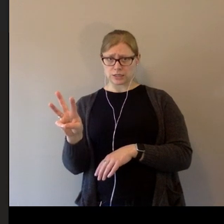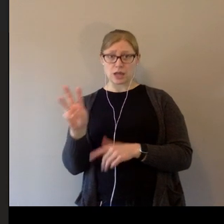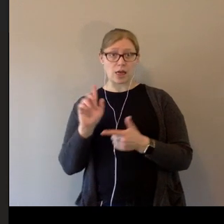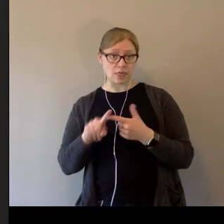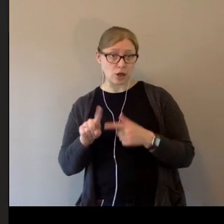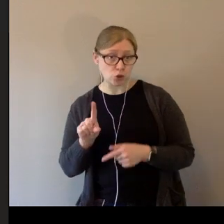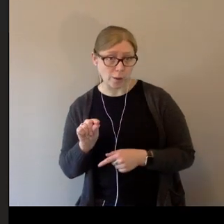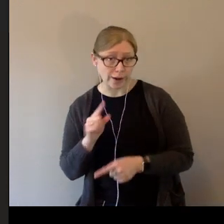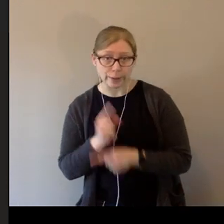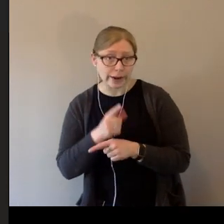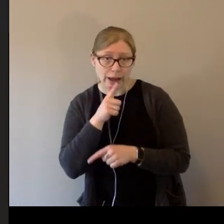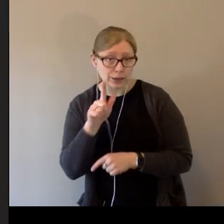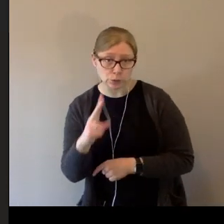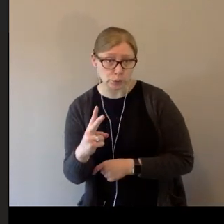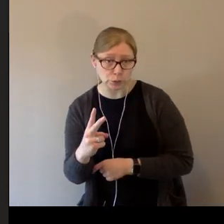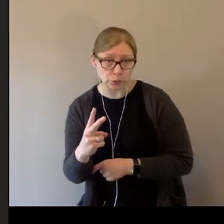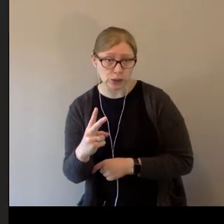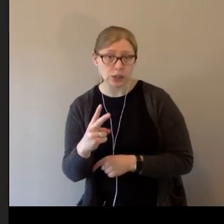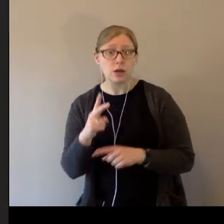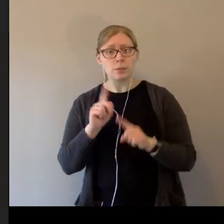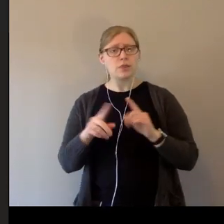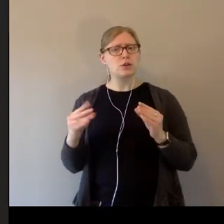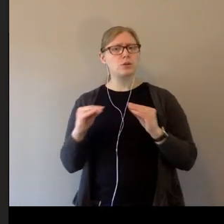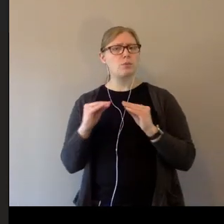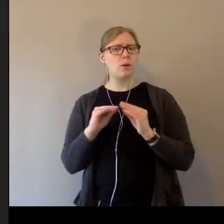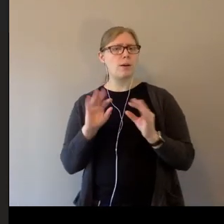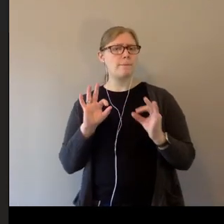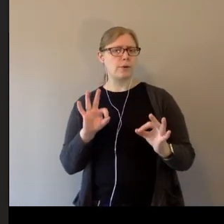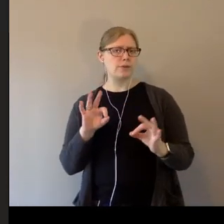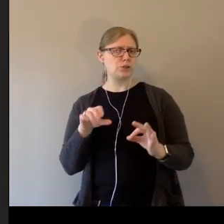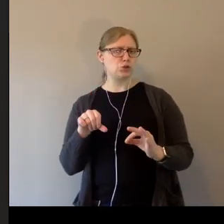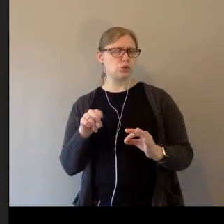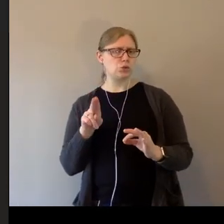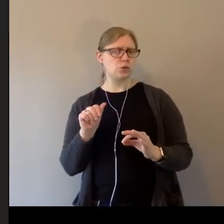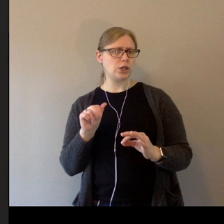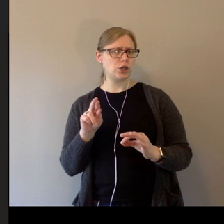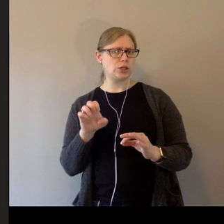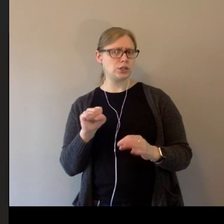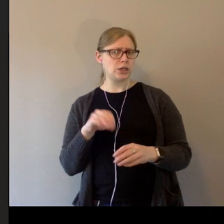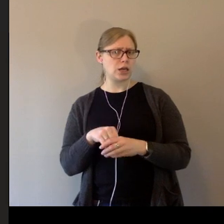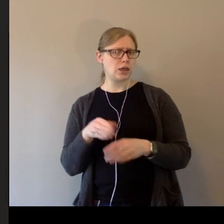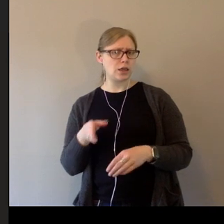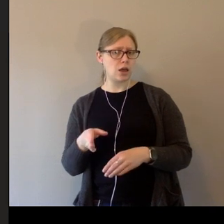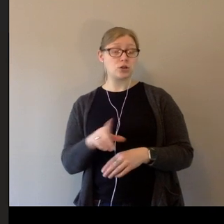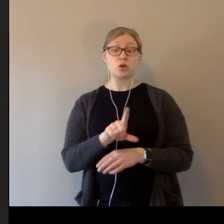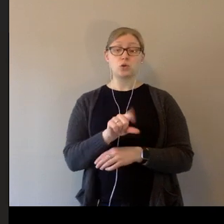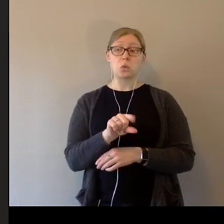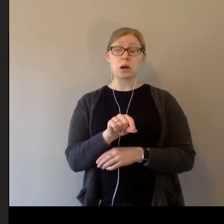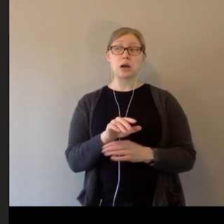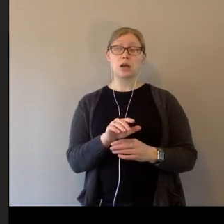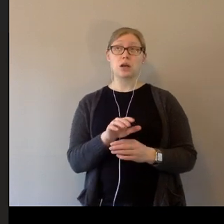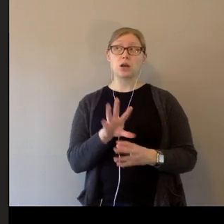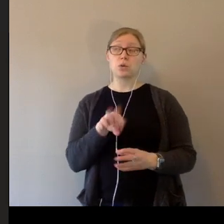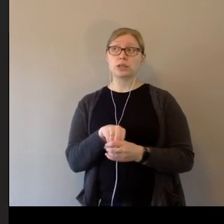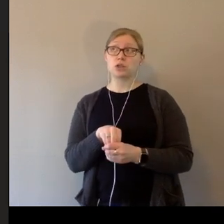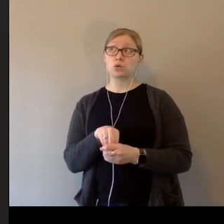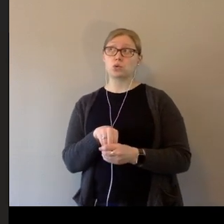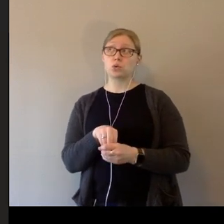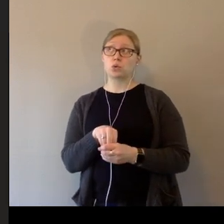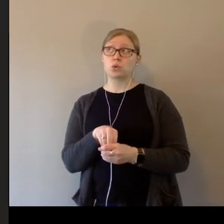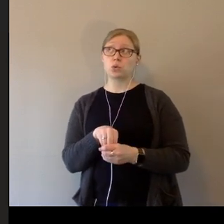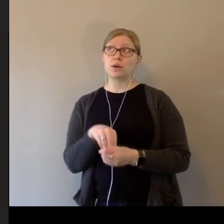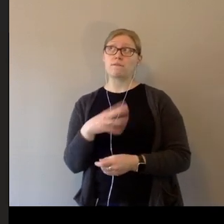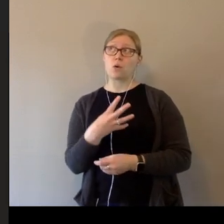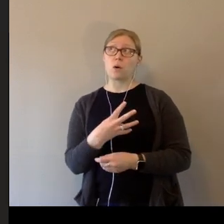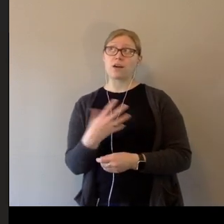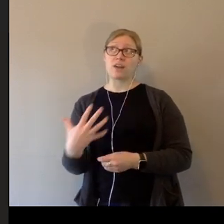But there's more perfect squares in there. So I know that, I know 20 goes into 4 and